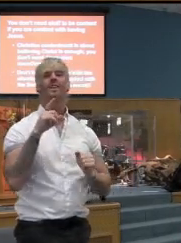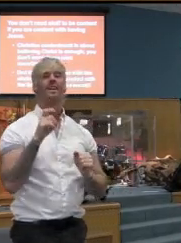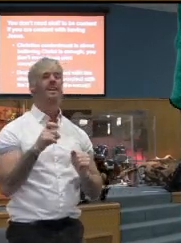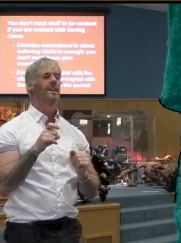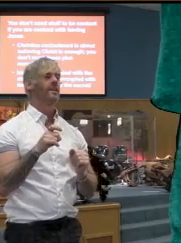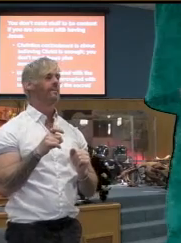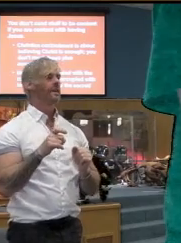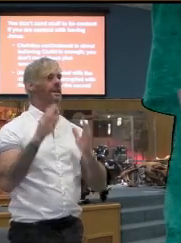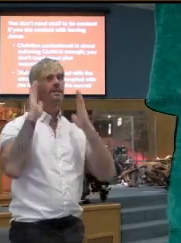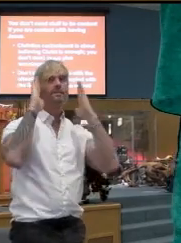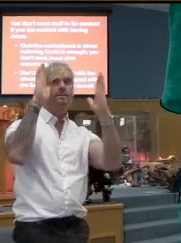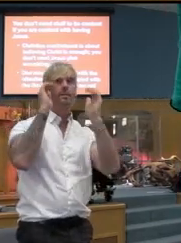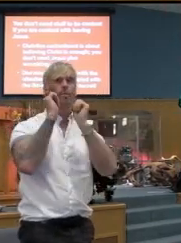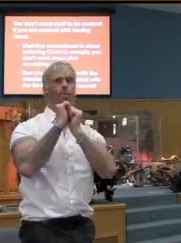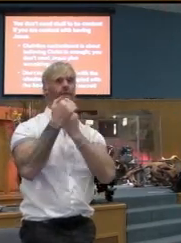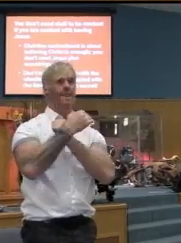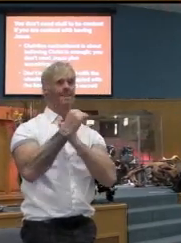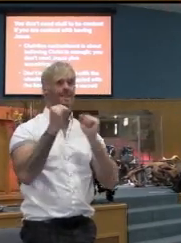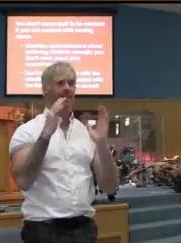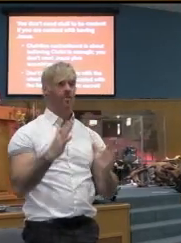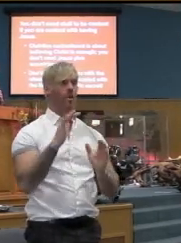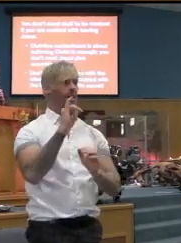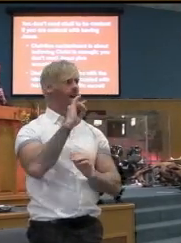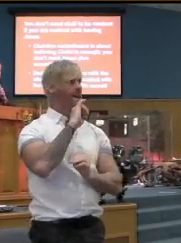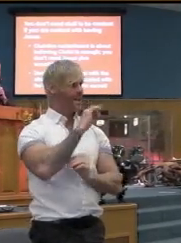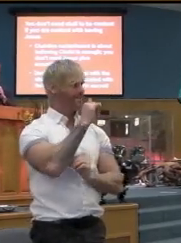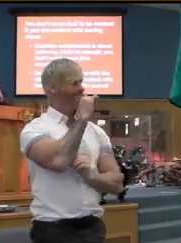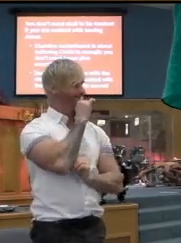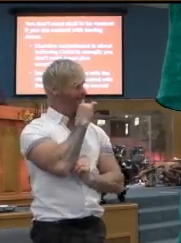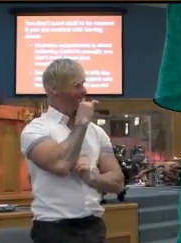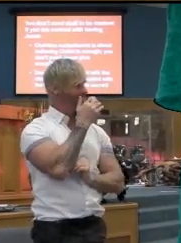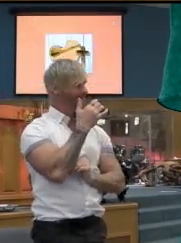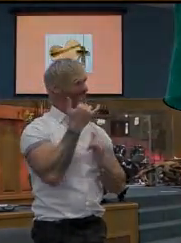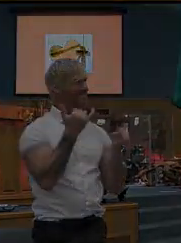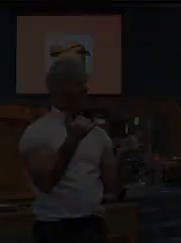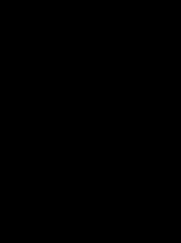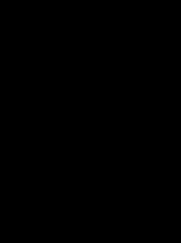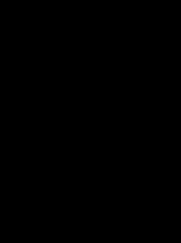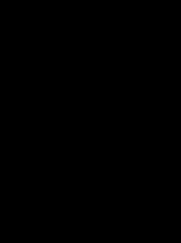preoccupied with the Savior. That's the secret. Let's bow our heads for prayer.